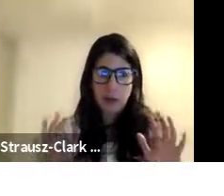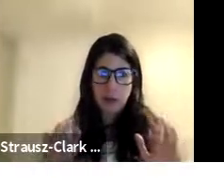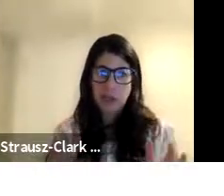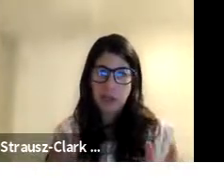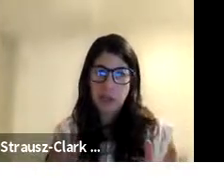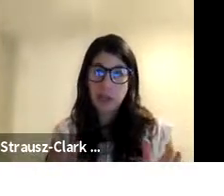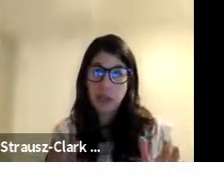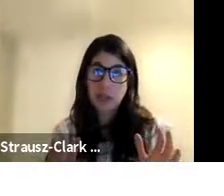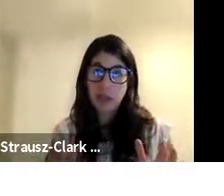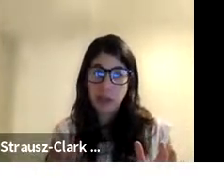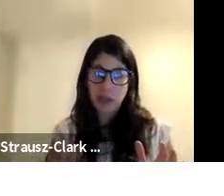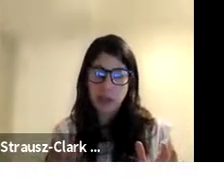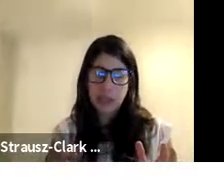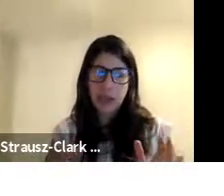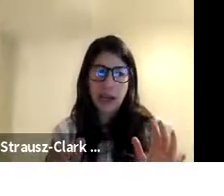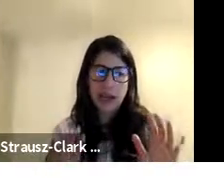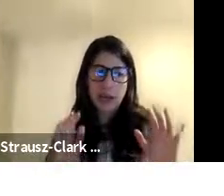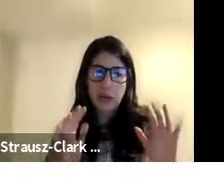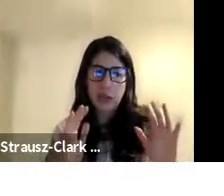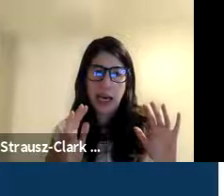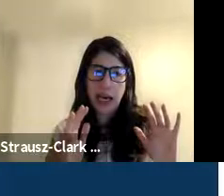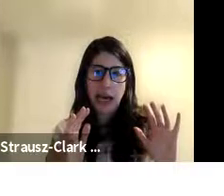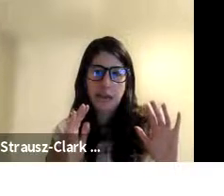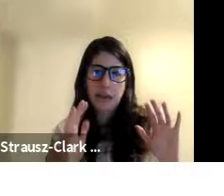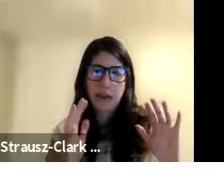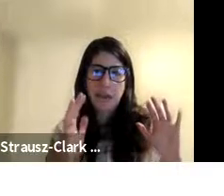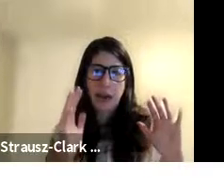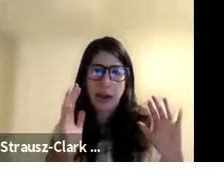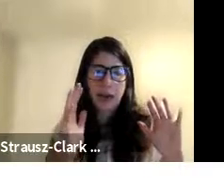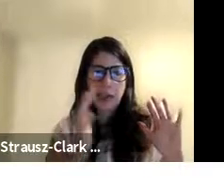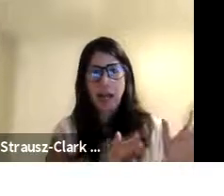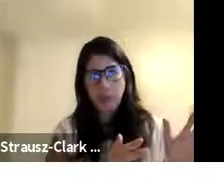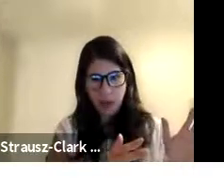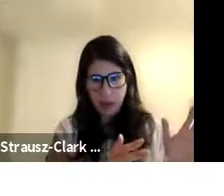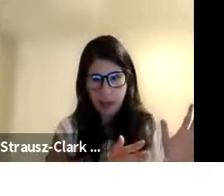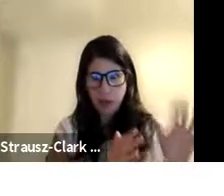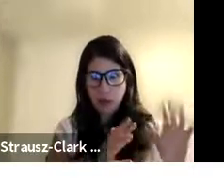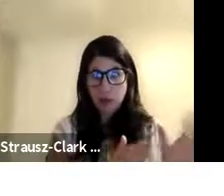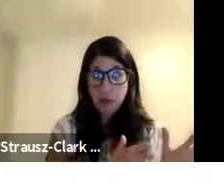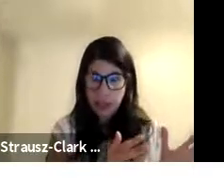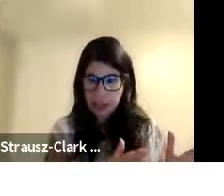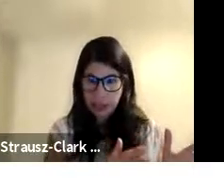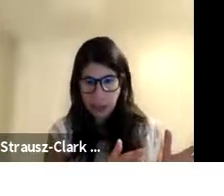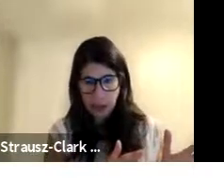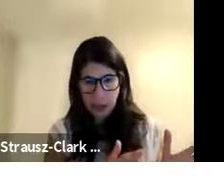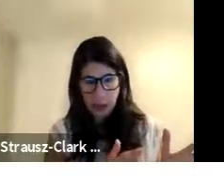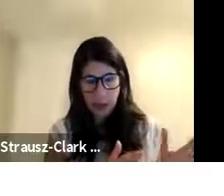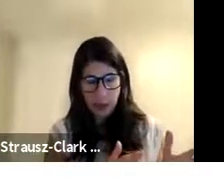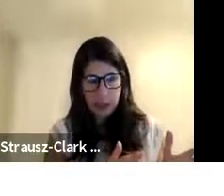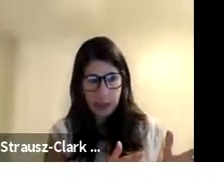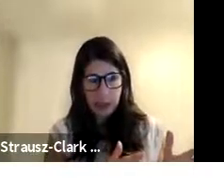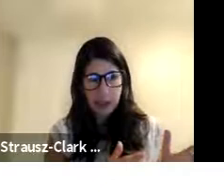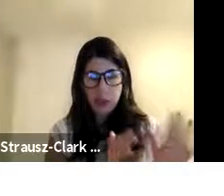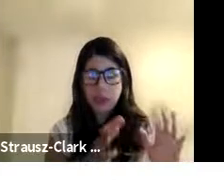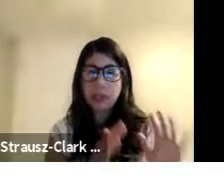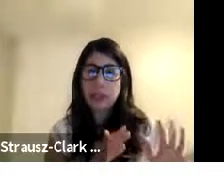I'm going to share my screen in just a moment, and it's going to have the timer on it. You have 2 minutes today to make your